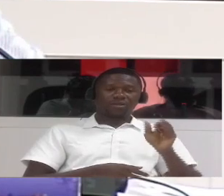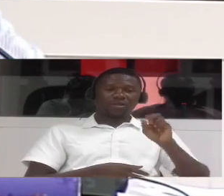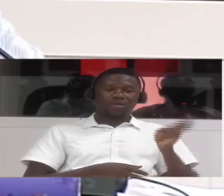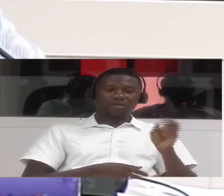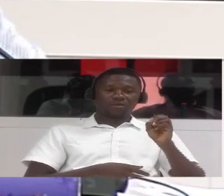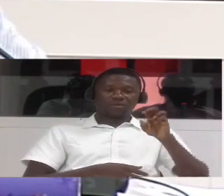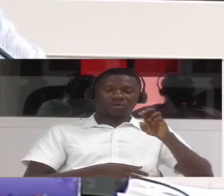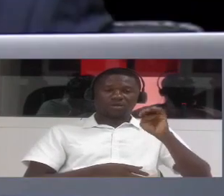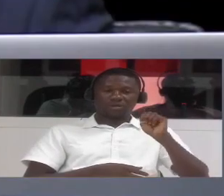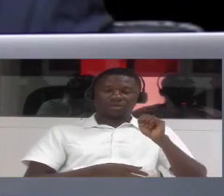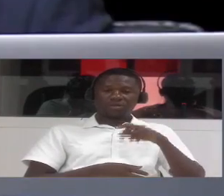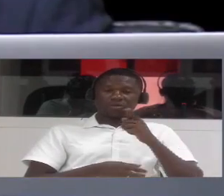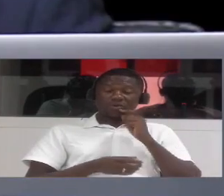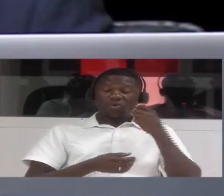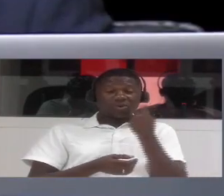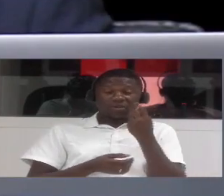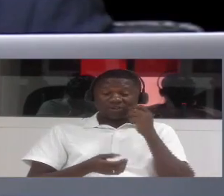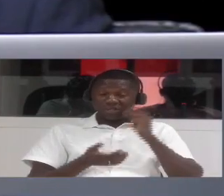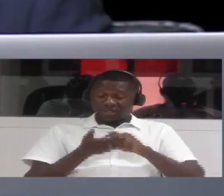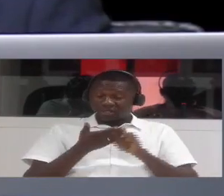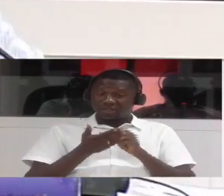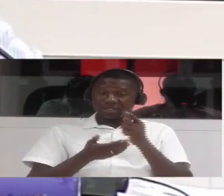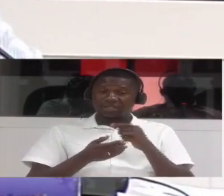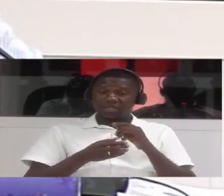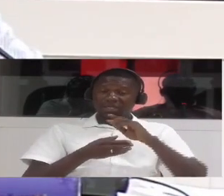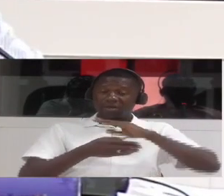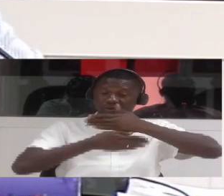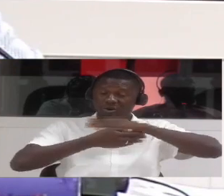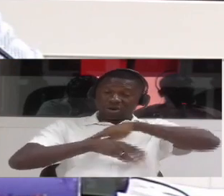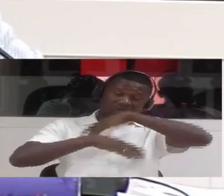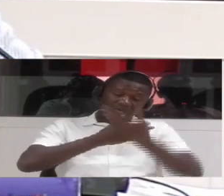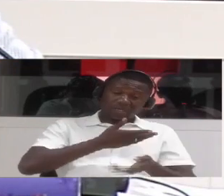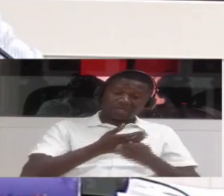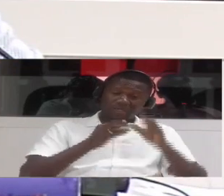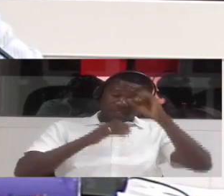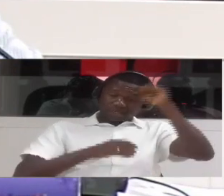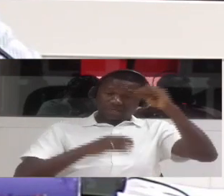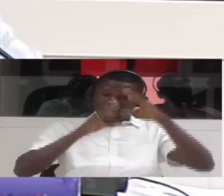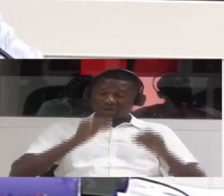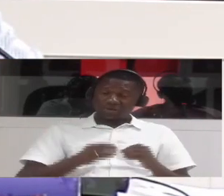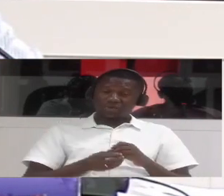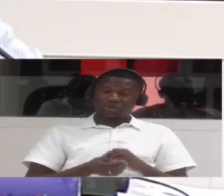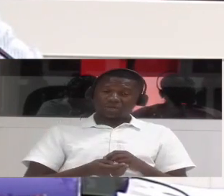wall had collapsed at State House? Well, yeah, they thought that was some sensitive story, so.